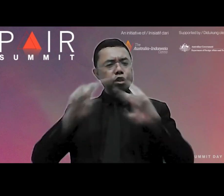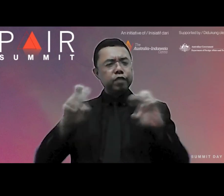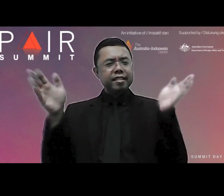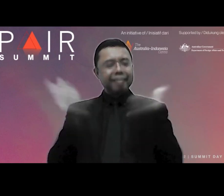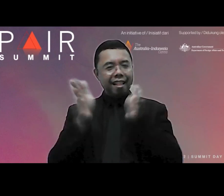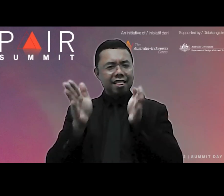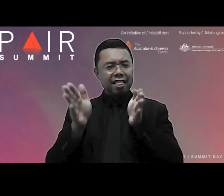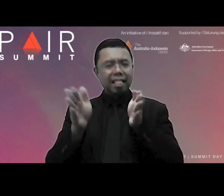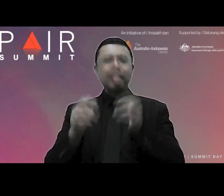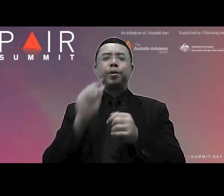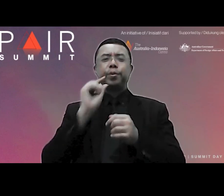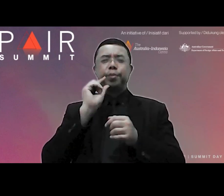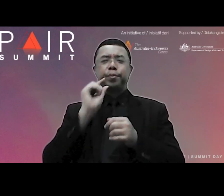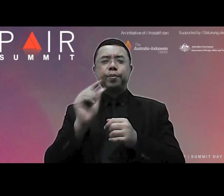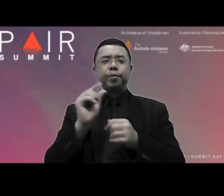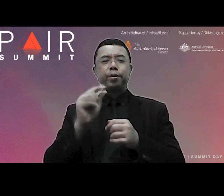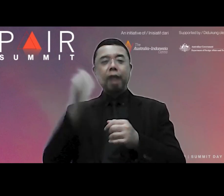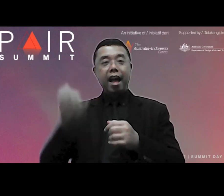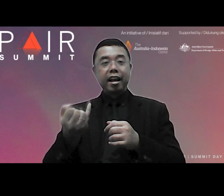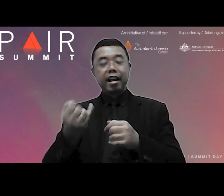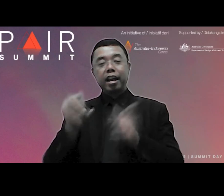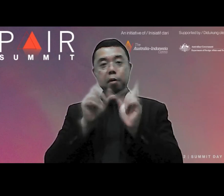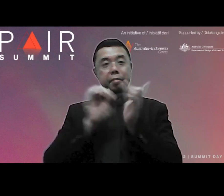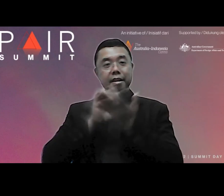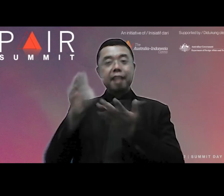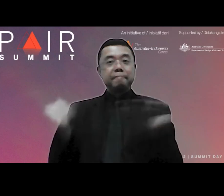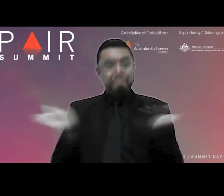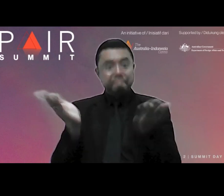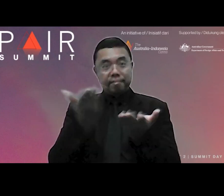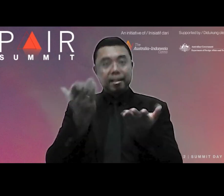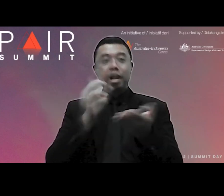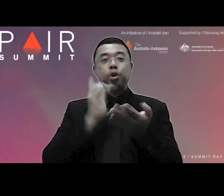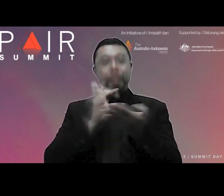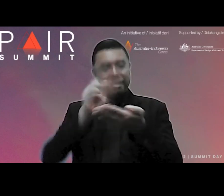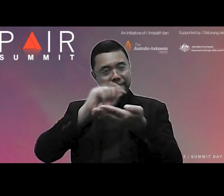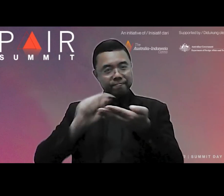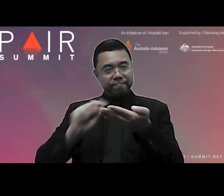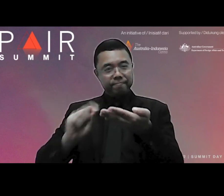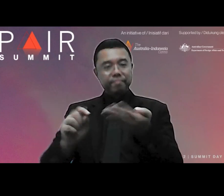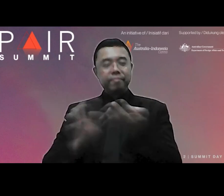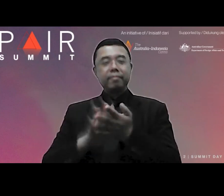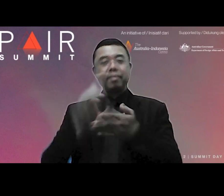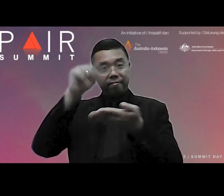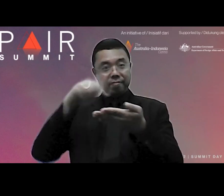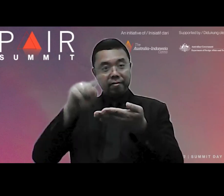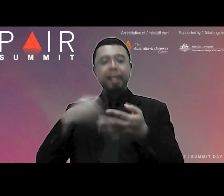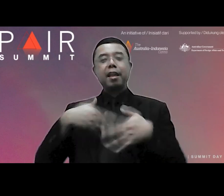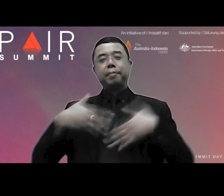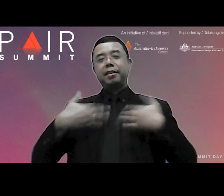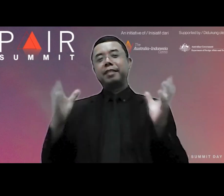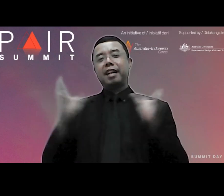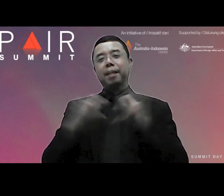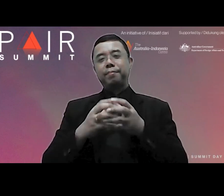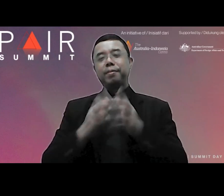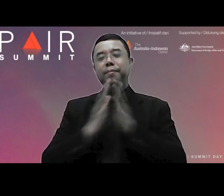you to complete it. We do know that we've taken up your time. We love having you with us. If you can do that short survey, that would be